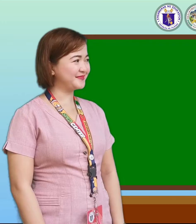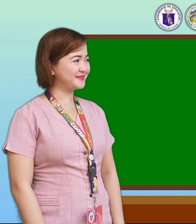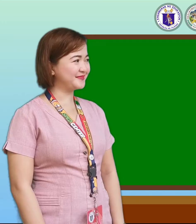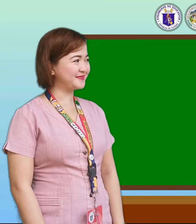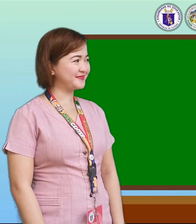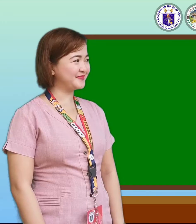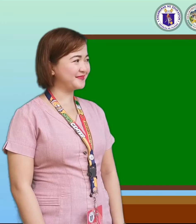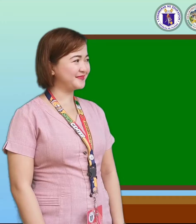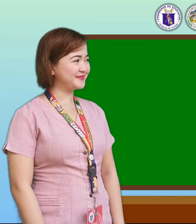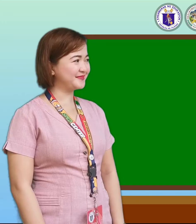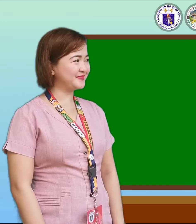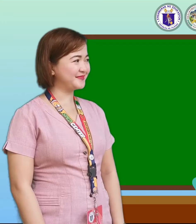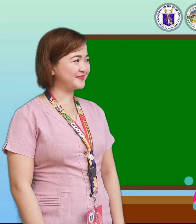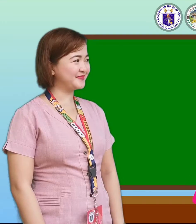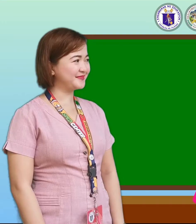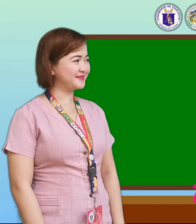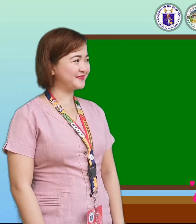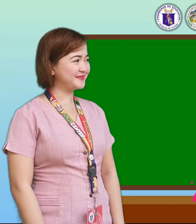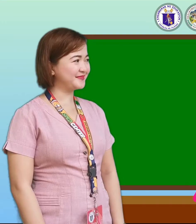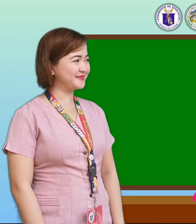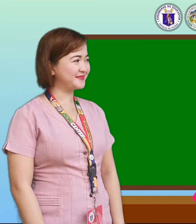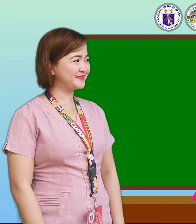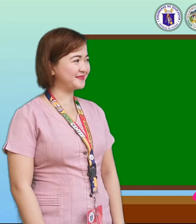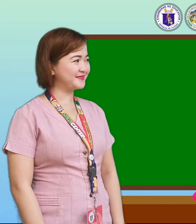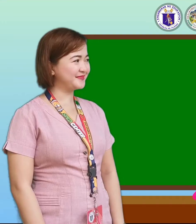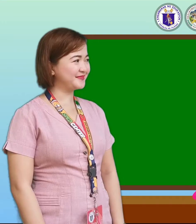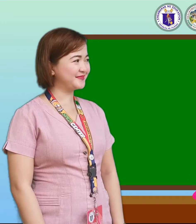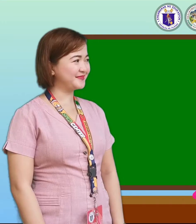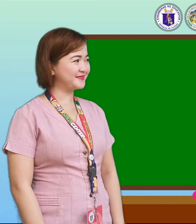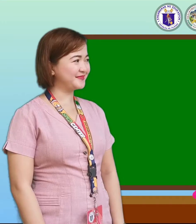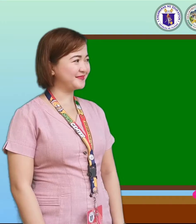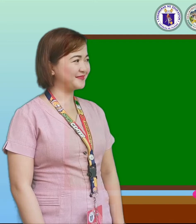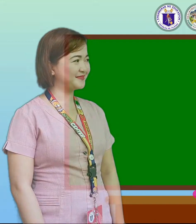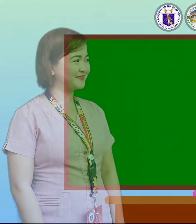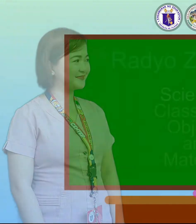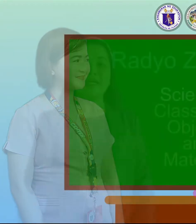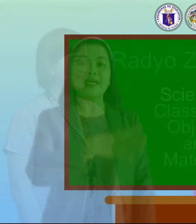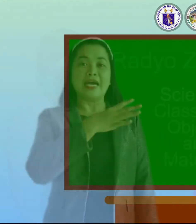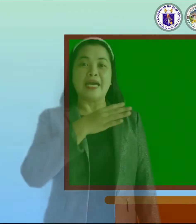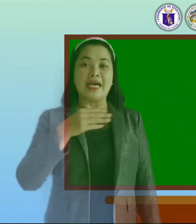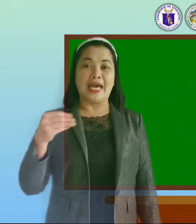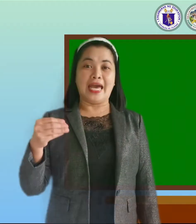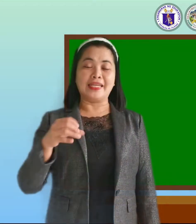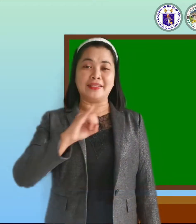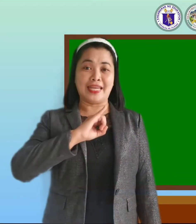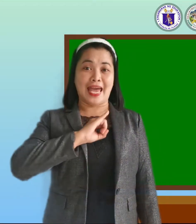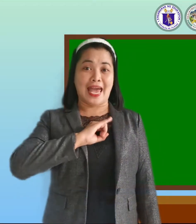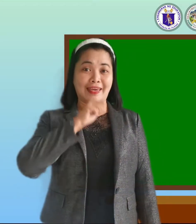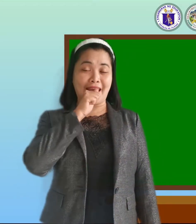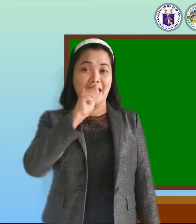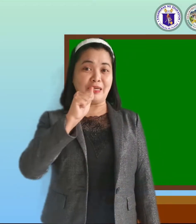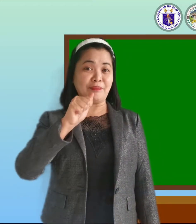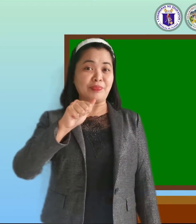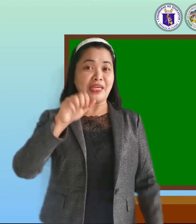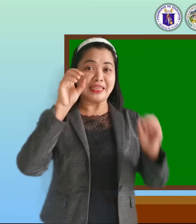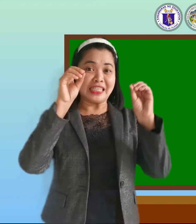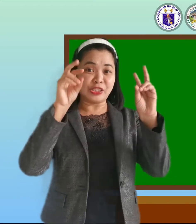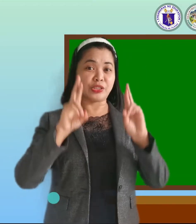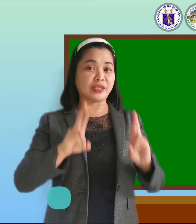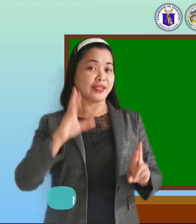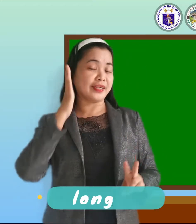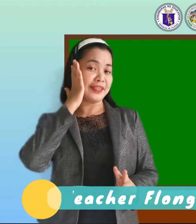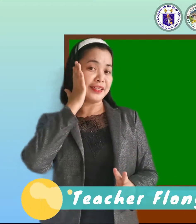Teacher Jo from Anipungan Elementary School of Mako. And I am